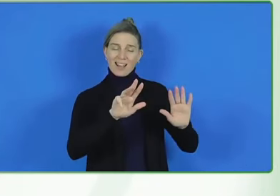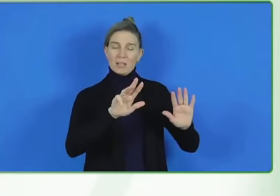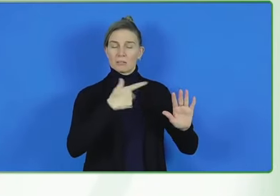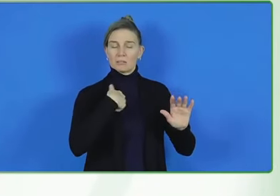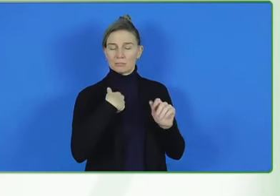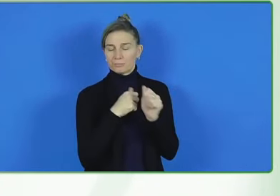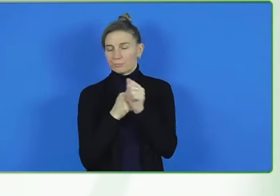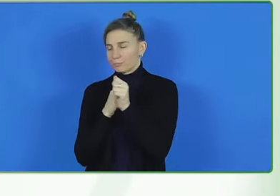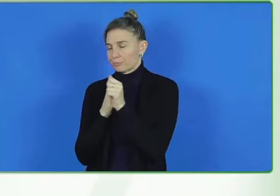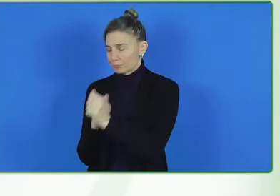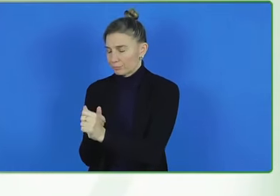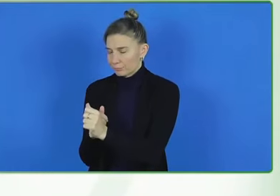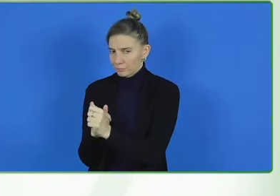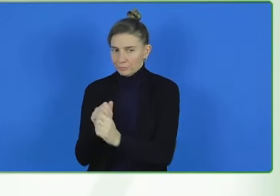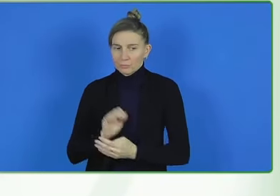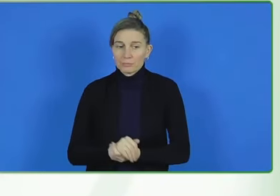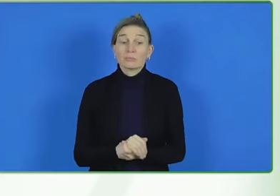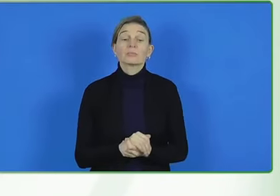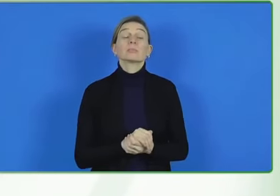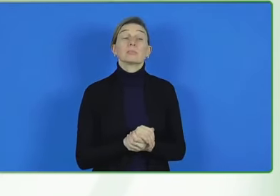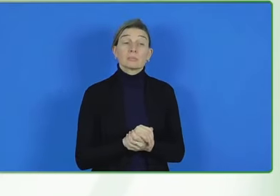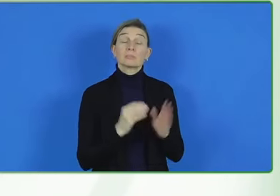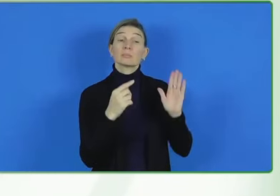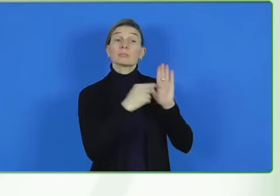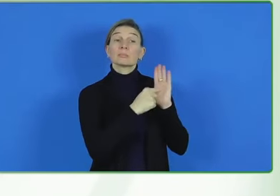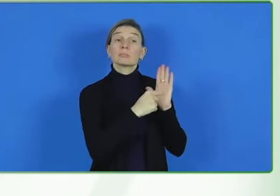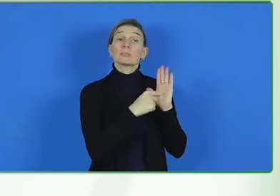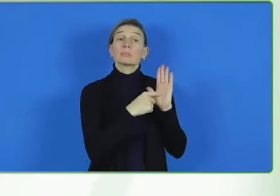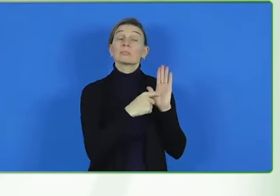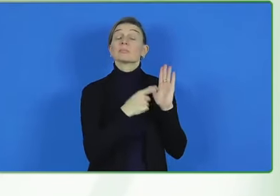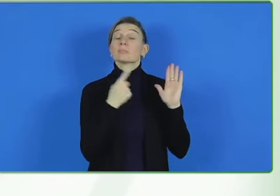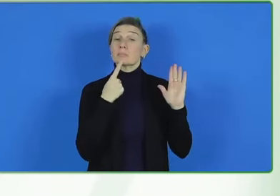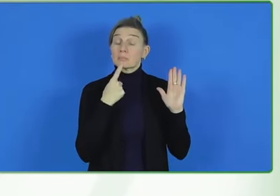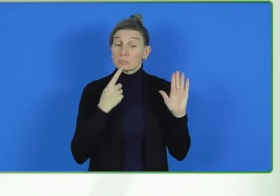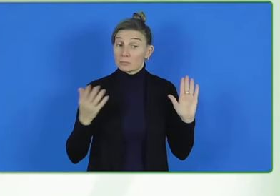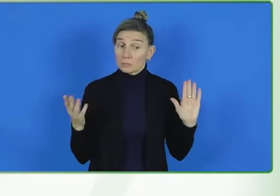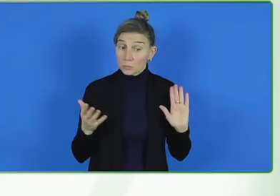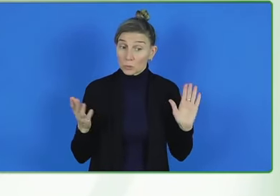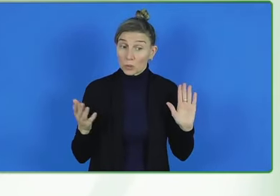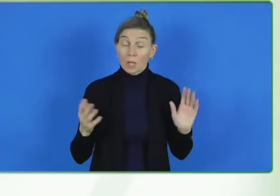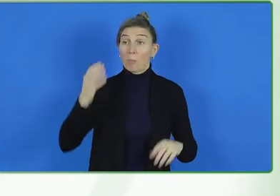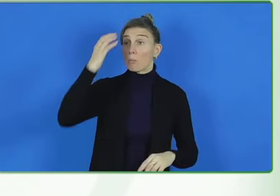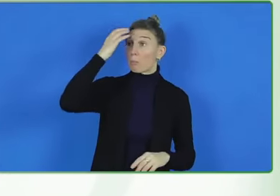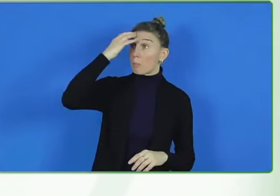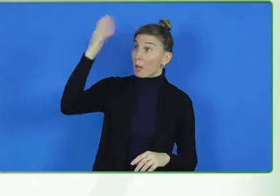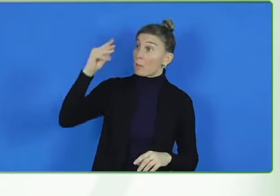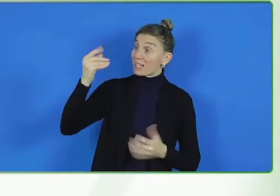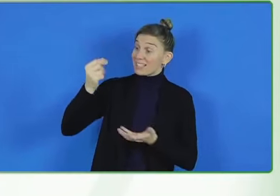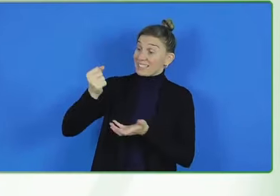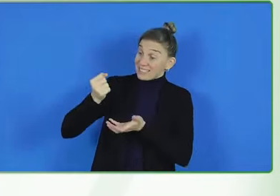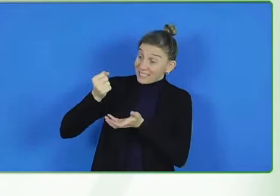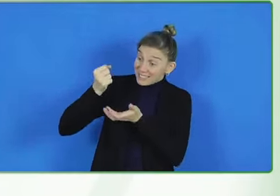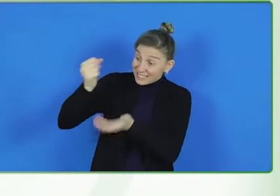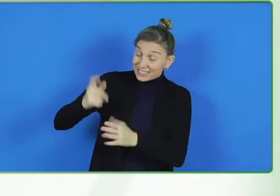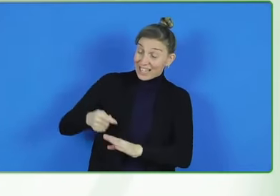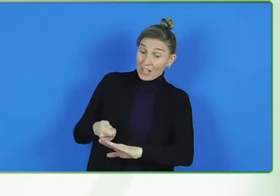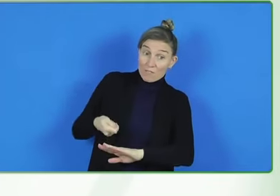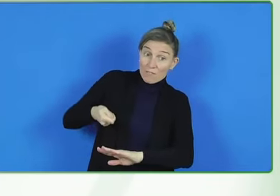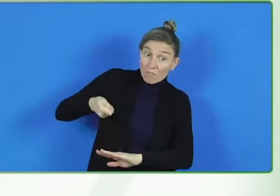It guarantees that all the investment made by public sector will have